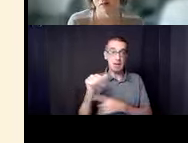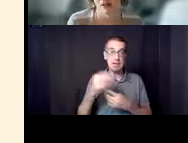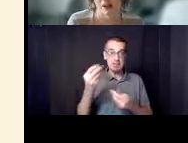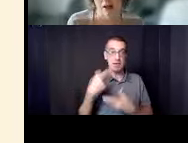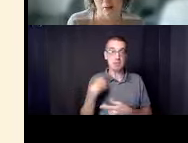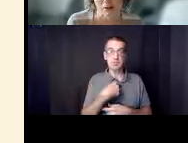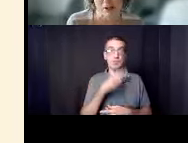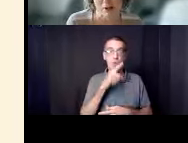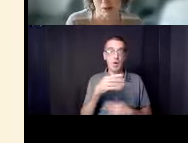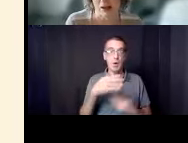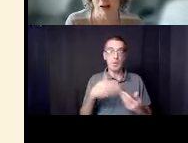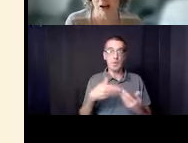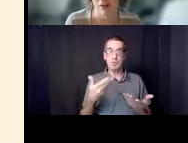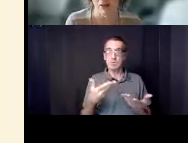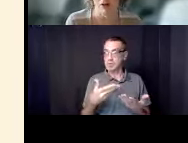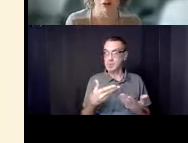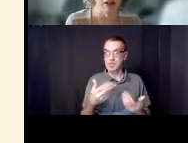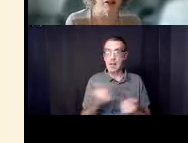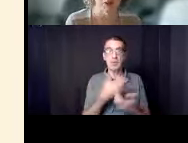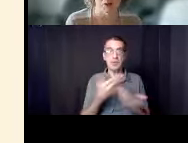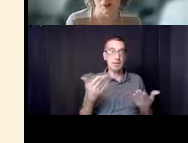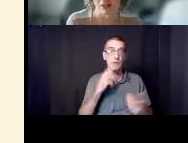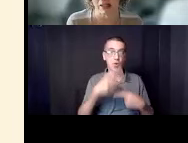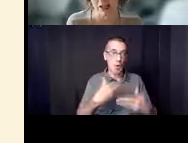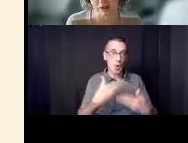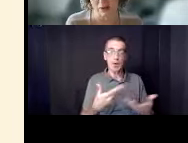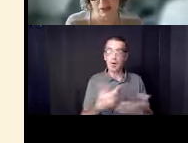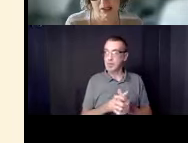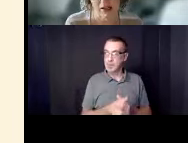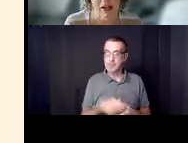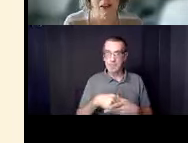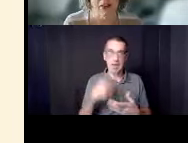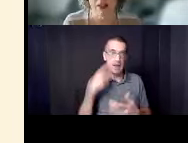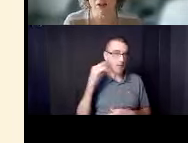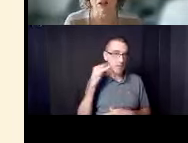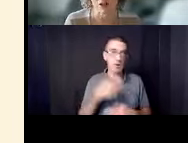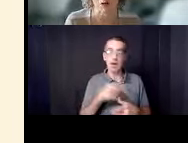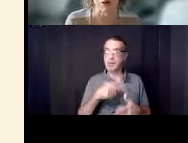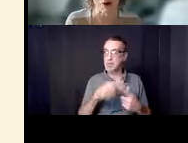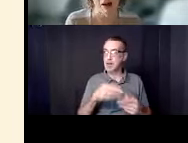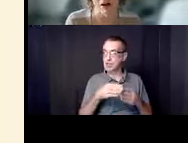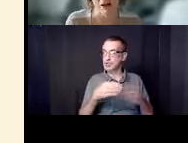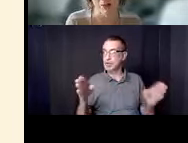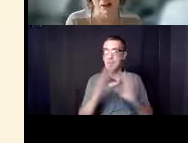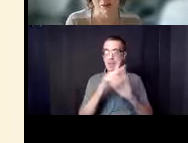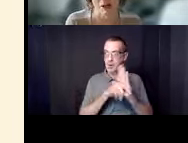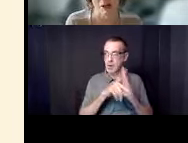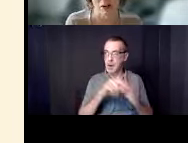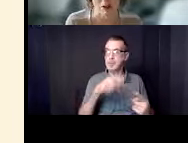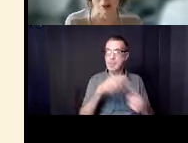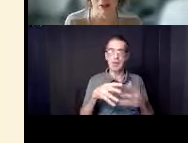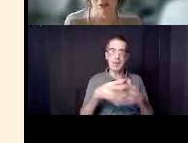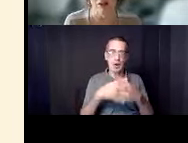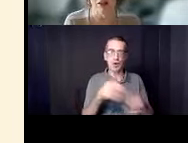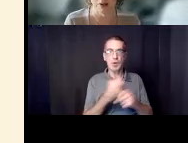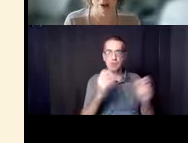us really almost up to the minute how things are going for families in California, and then just a general background about the American